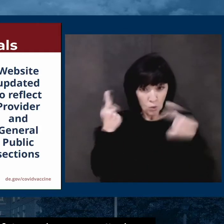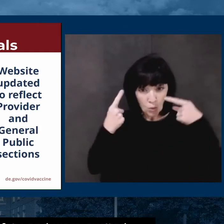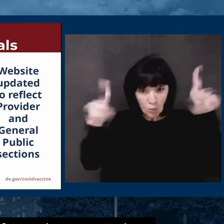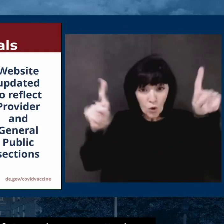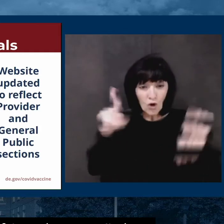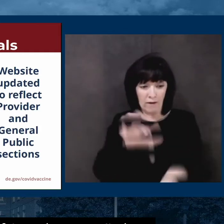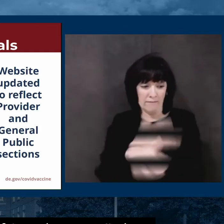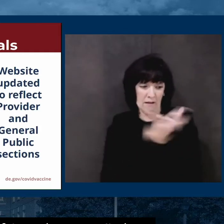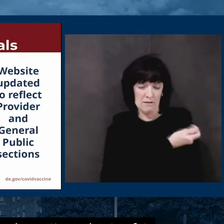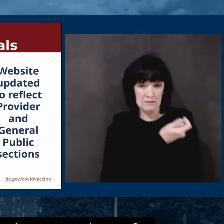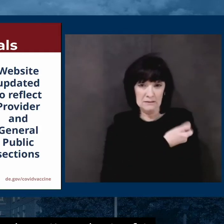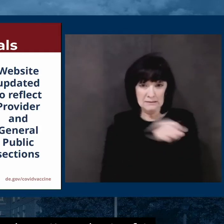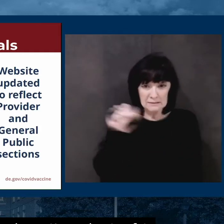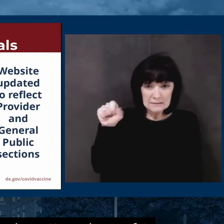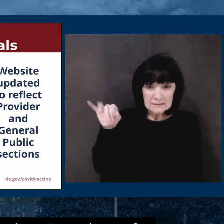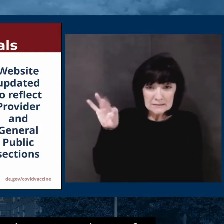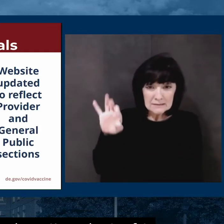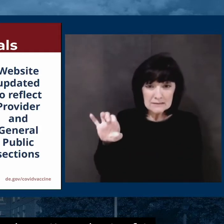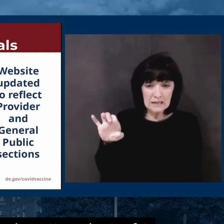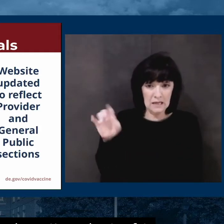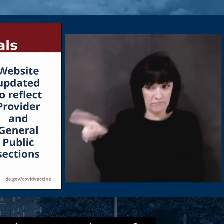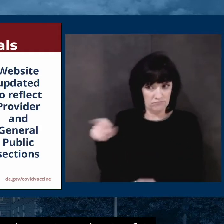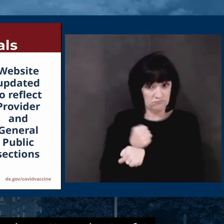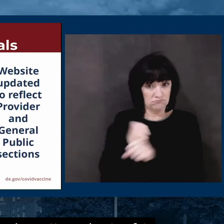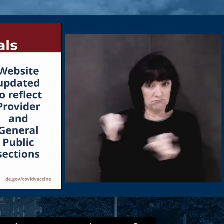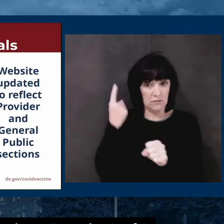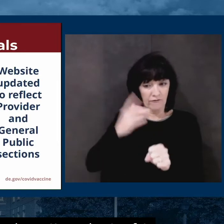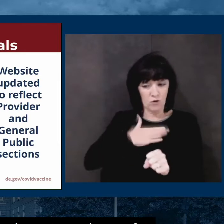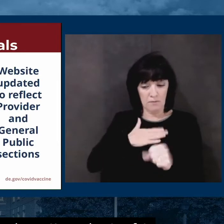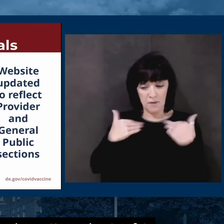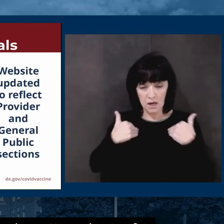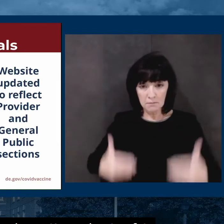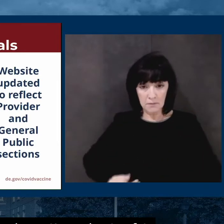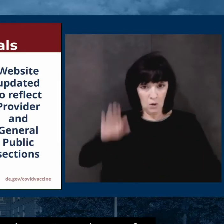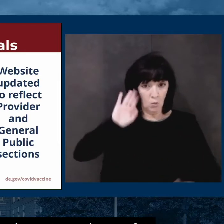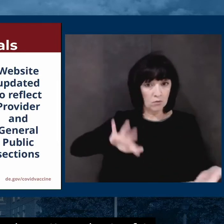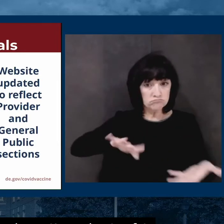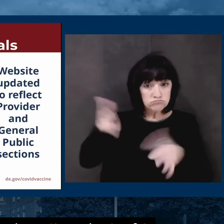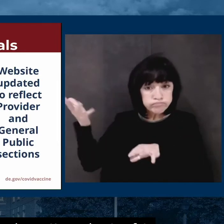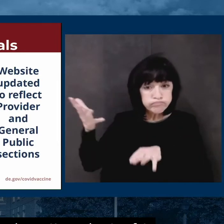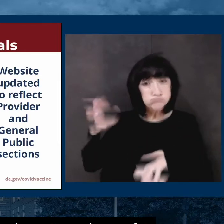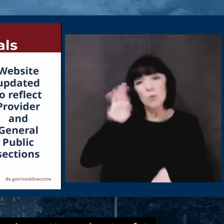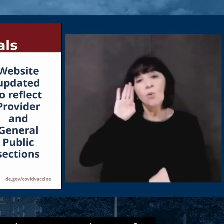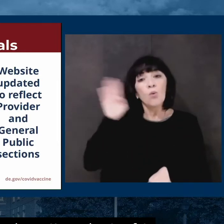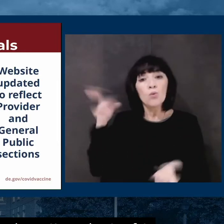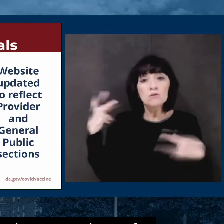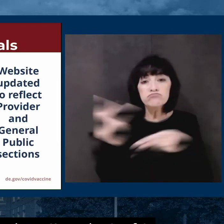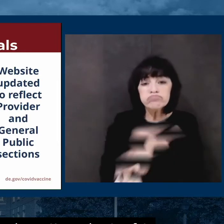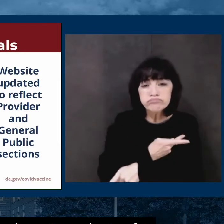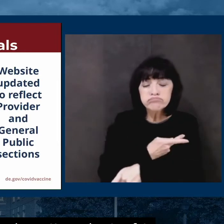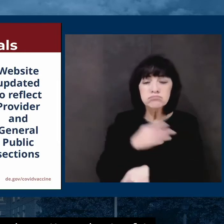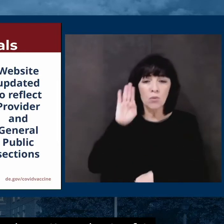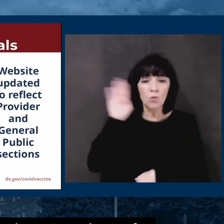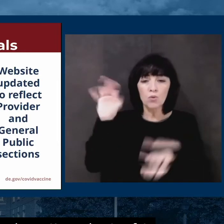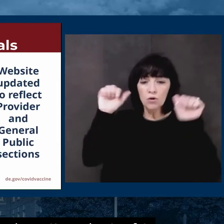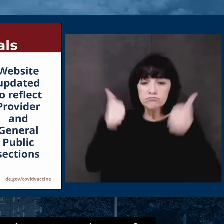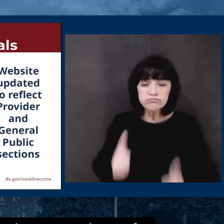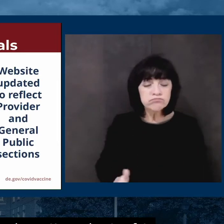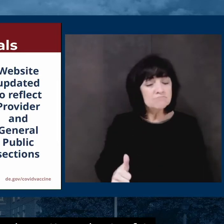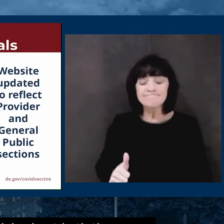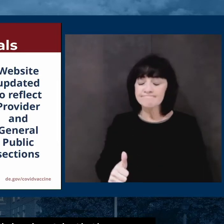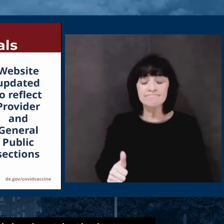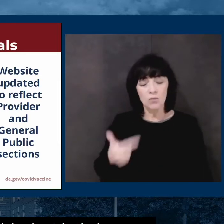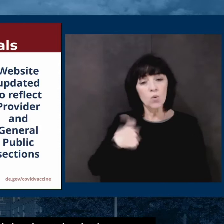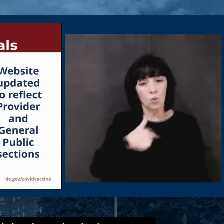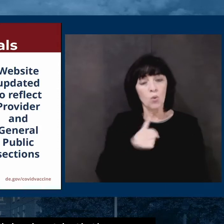will provide additional information on the safety profiles of both these vaccines. But we also want to have testimonials from real Delawareans who